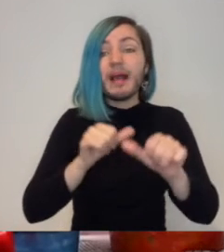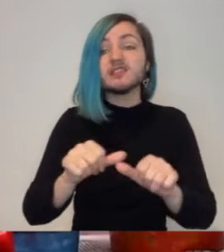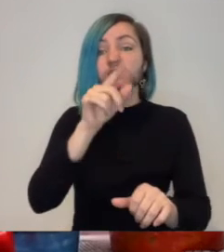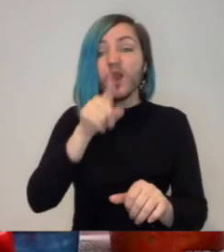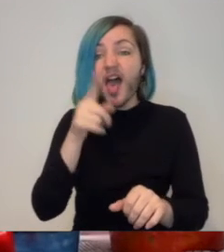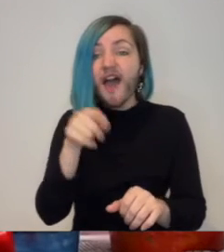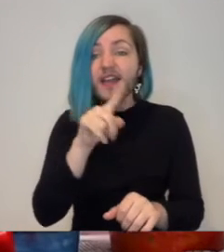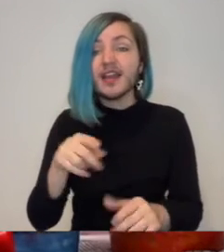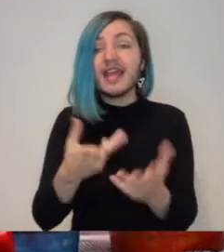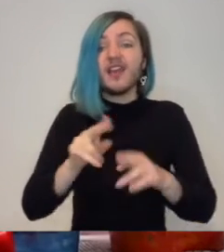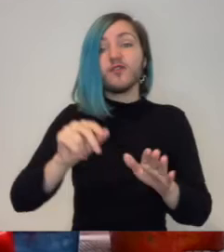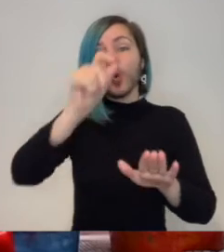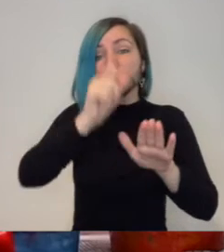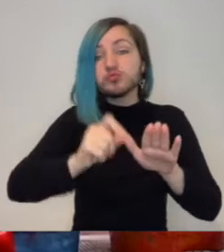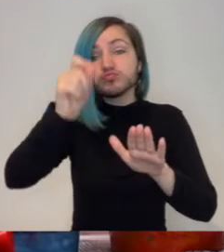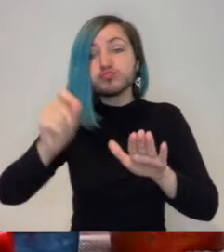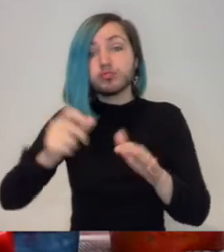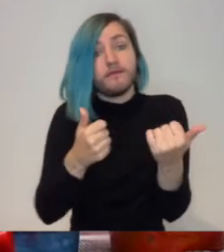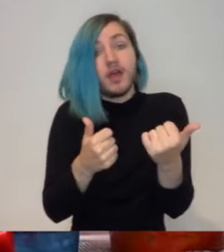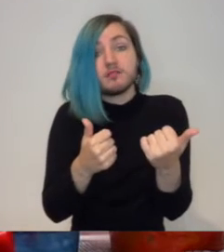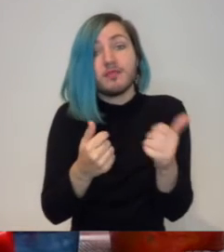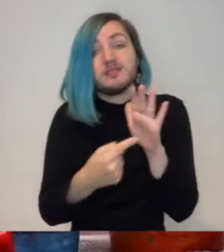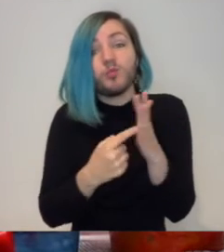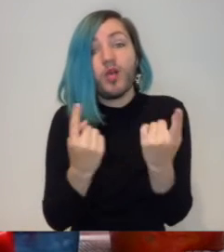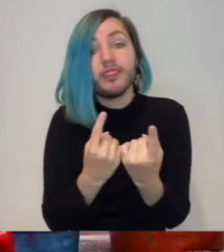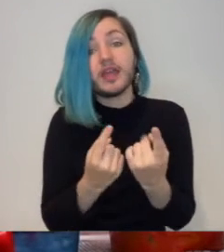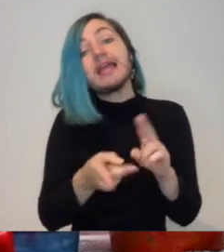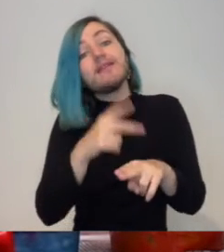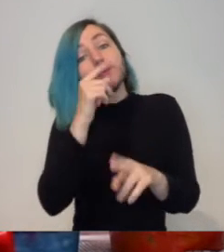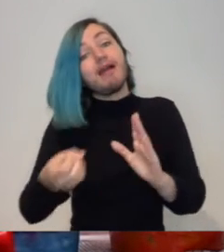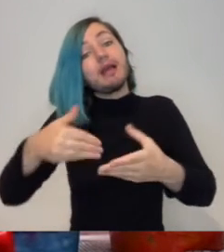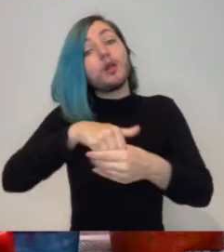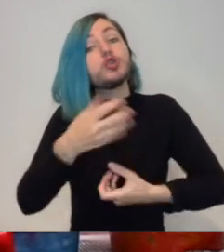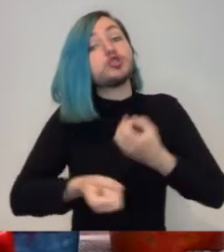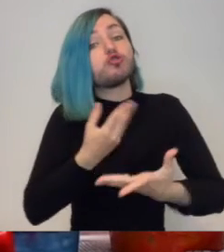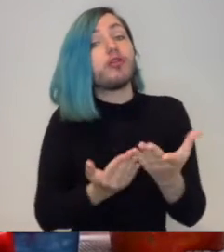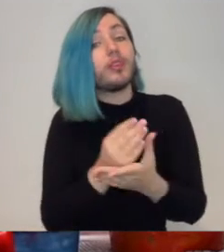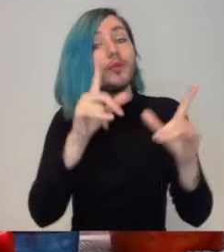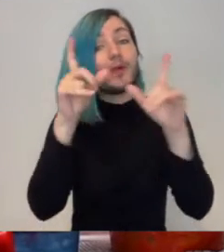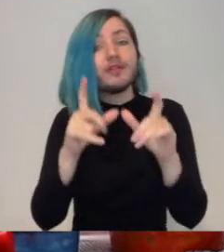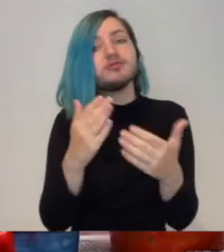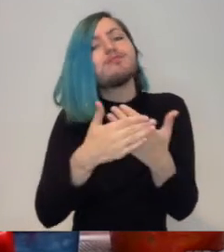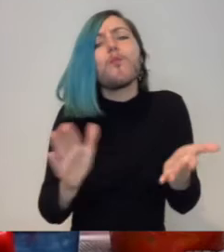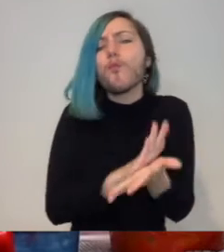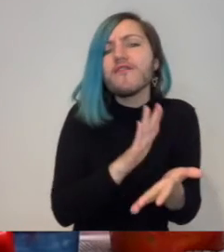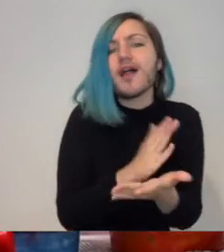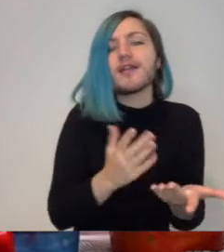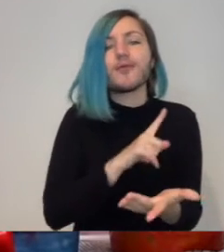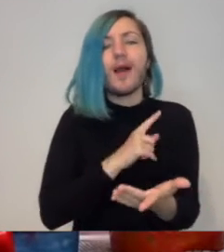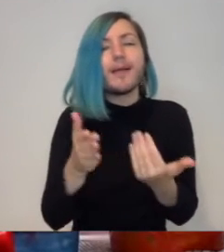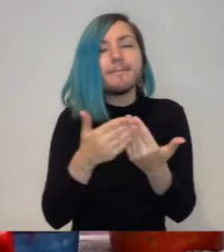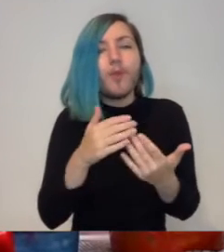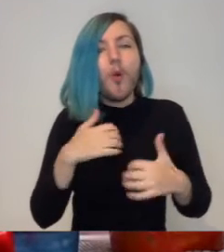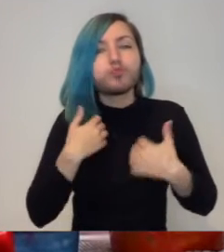as you're making marks, that's all that matters. But then if you can tell a story with the images, that's even more fun because there's more to play